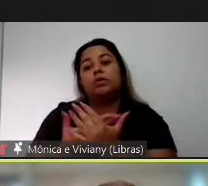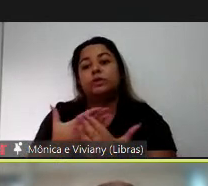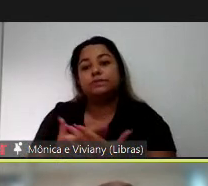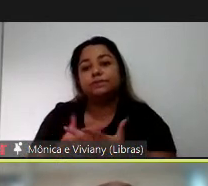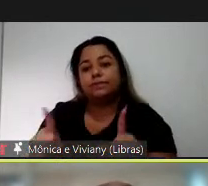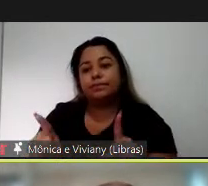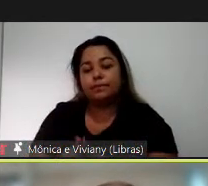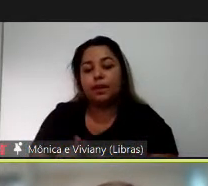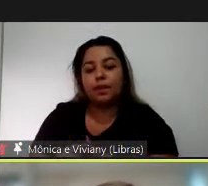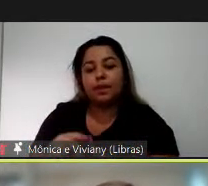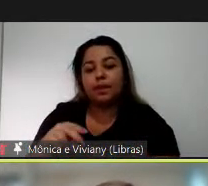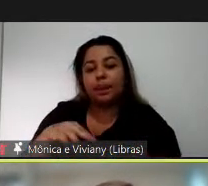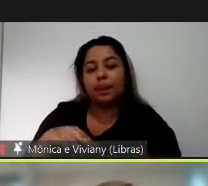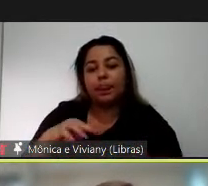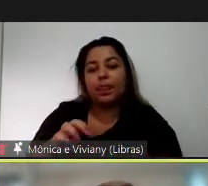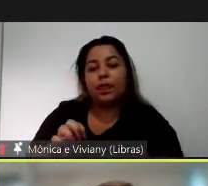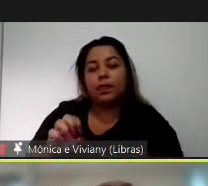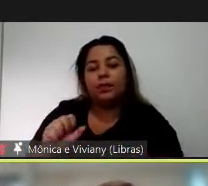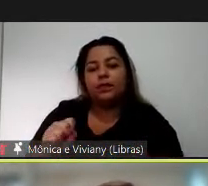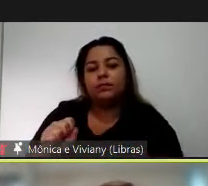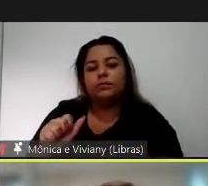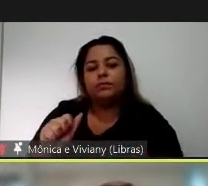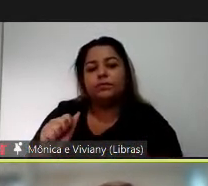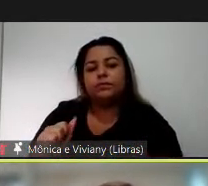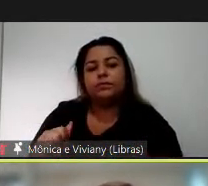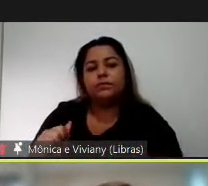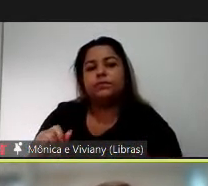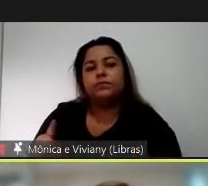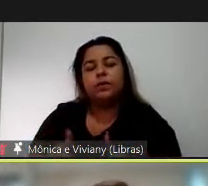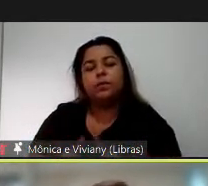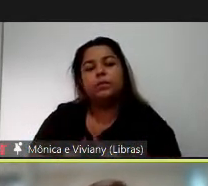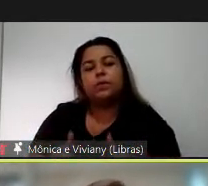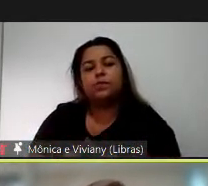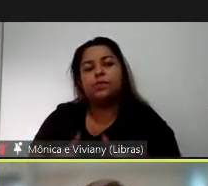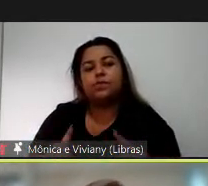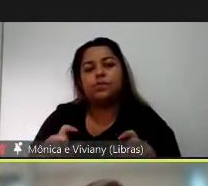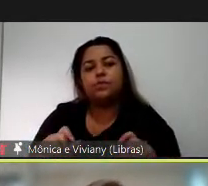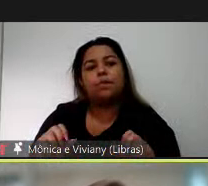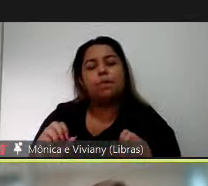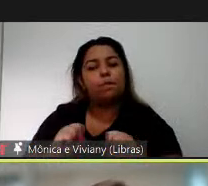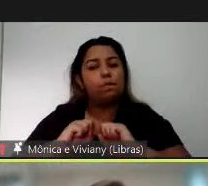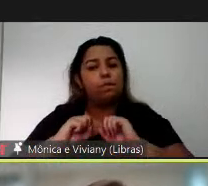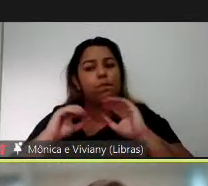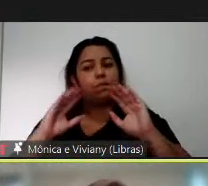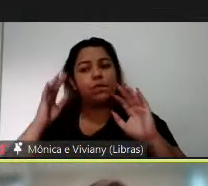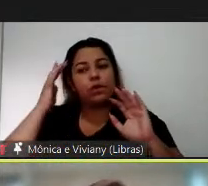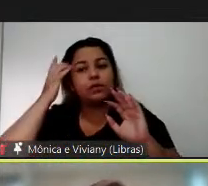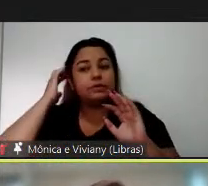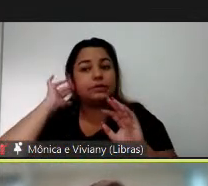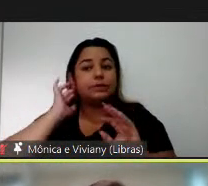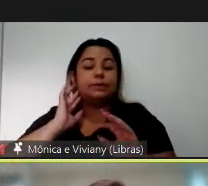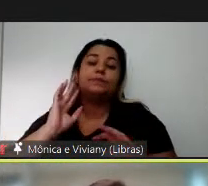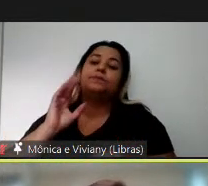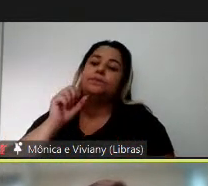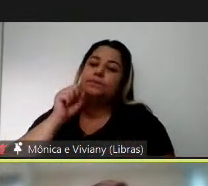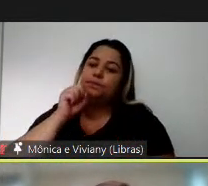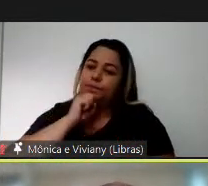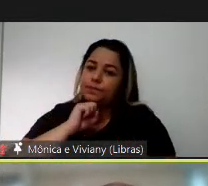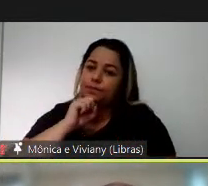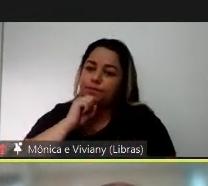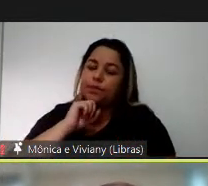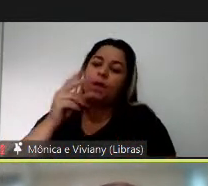they arose from this study. We're going to comment about this more later. That makes it clear that we have